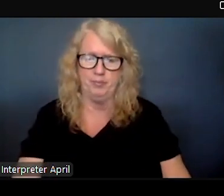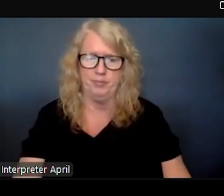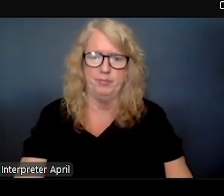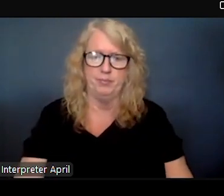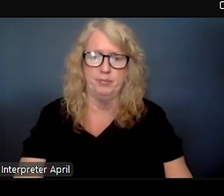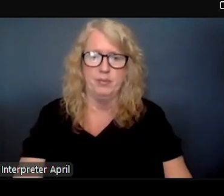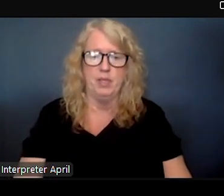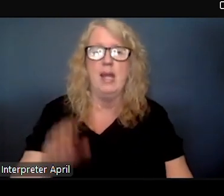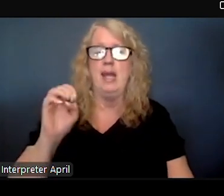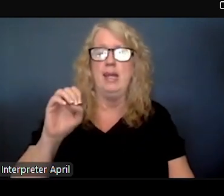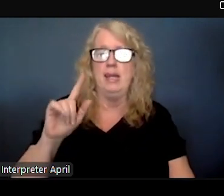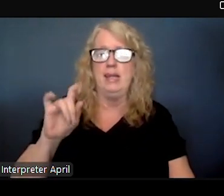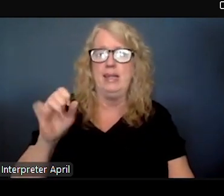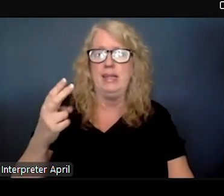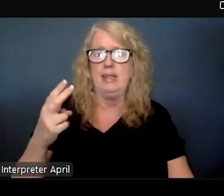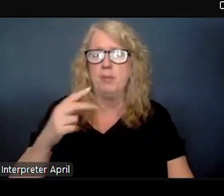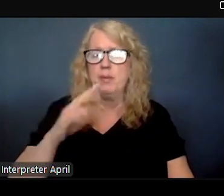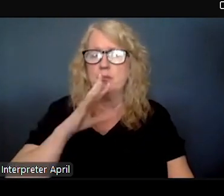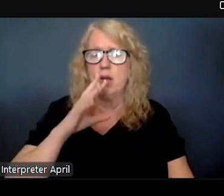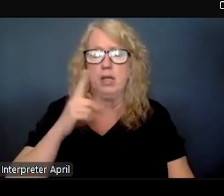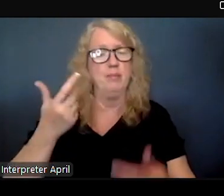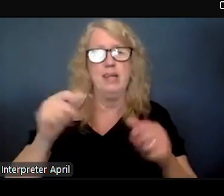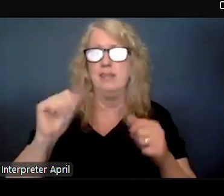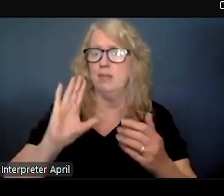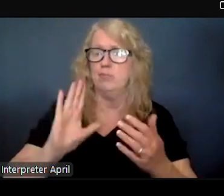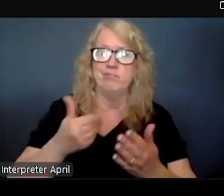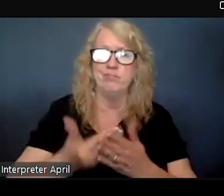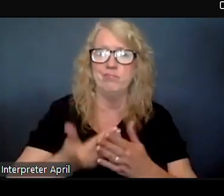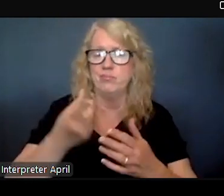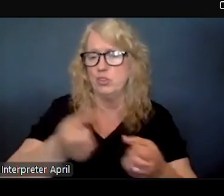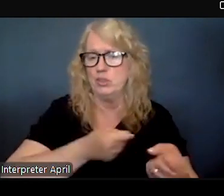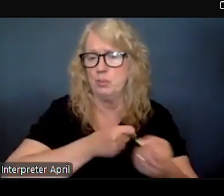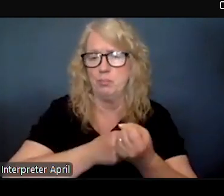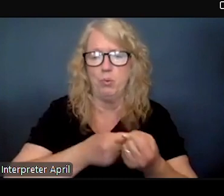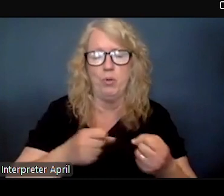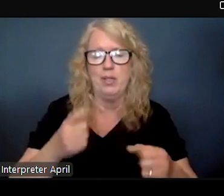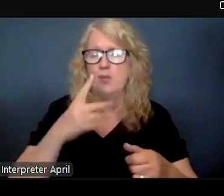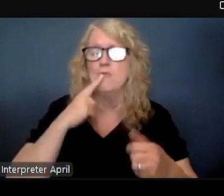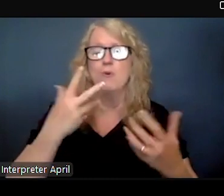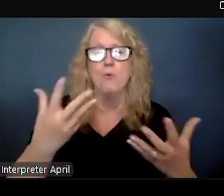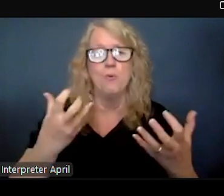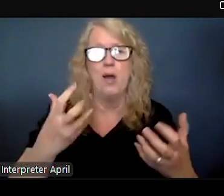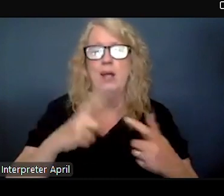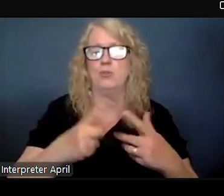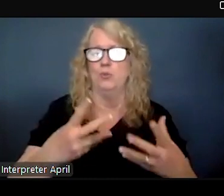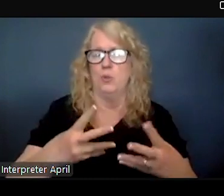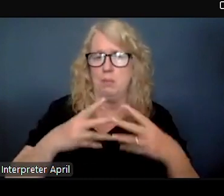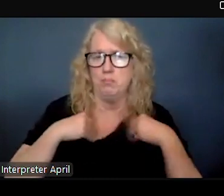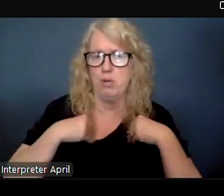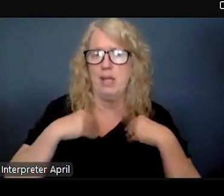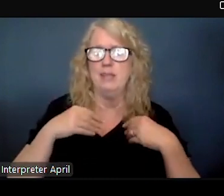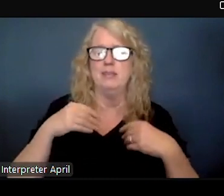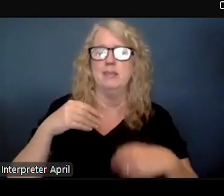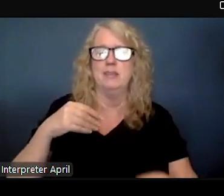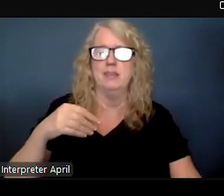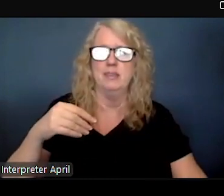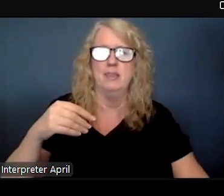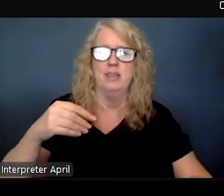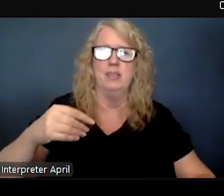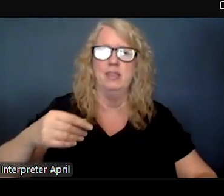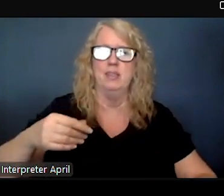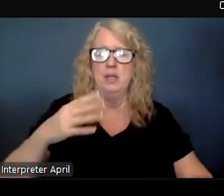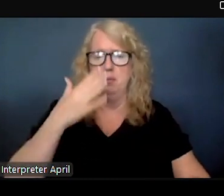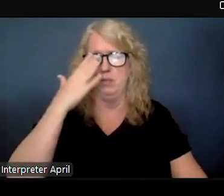Well, we're excited anytime we get to on scene and there's some supports we really want to embrace, right? That dynamic